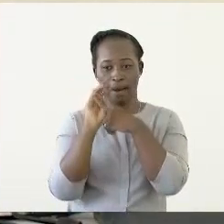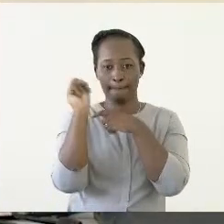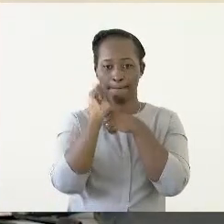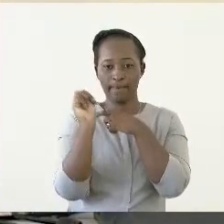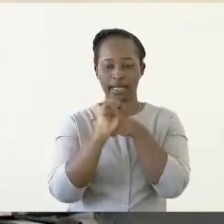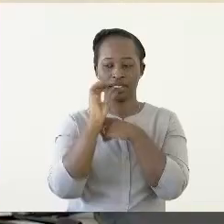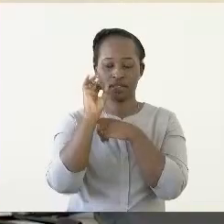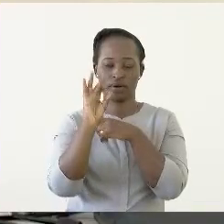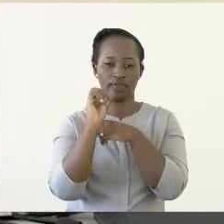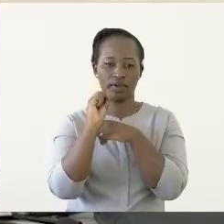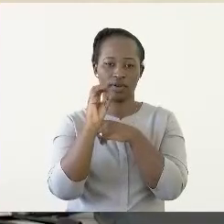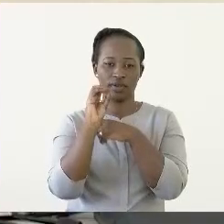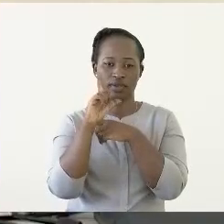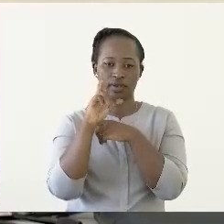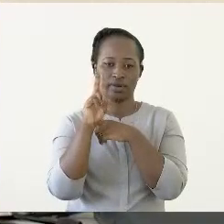of solvent